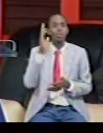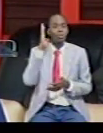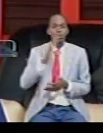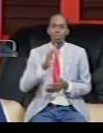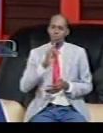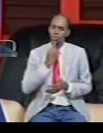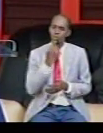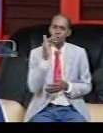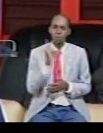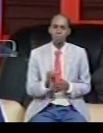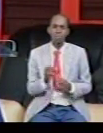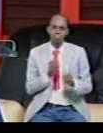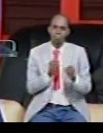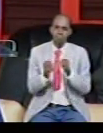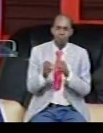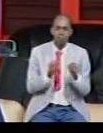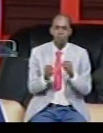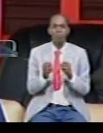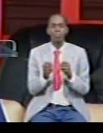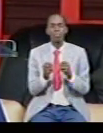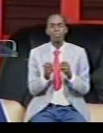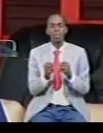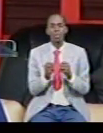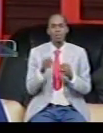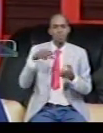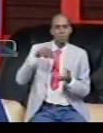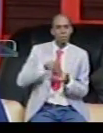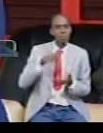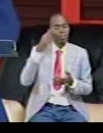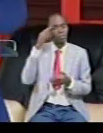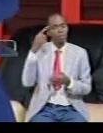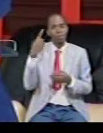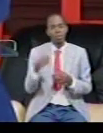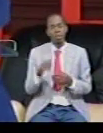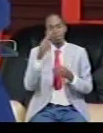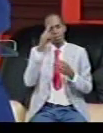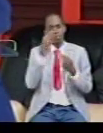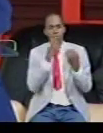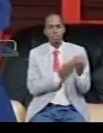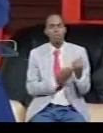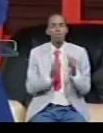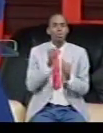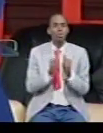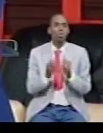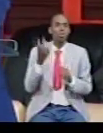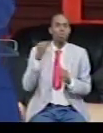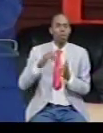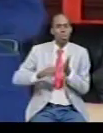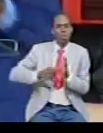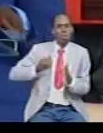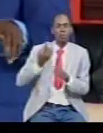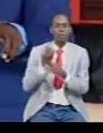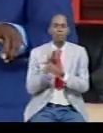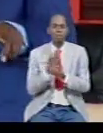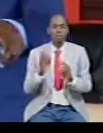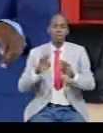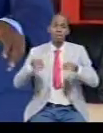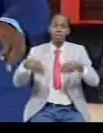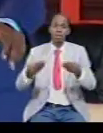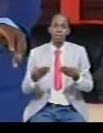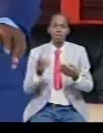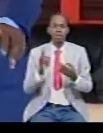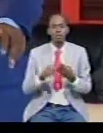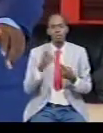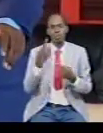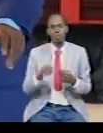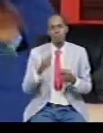earnestly contend earnestly, earnestly contend for the faith which was once delivered